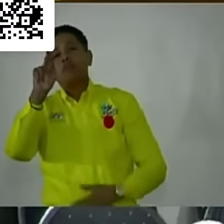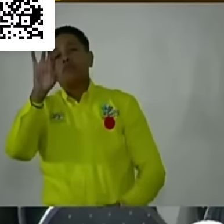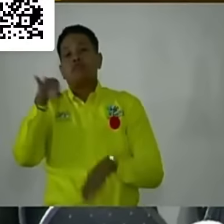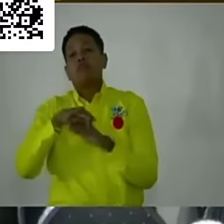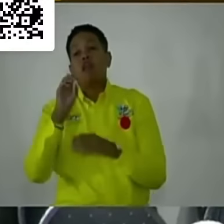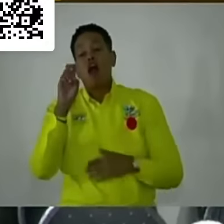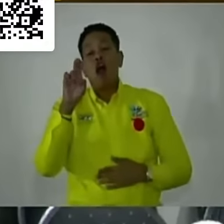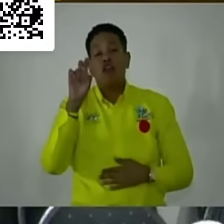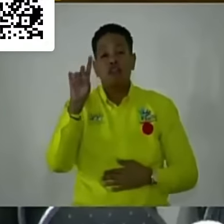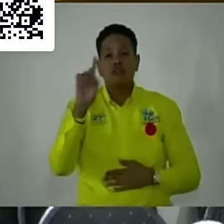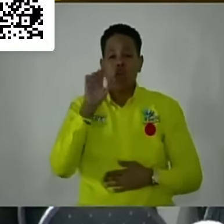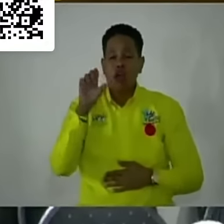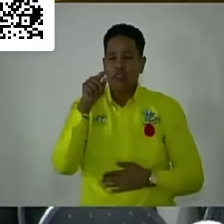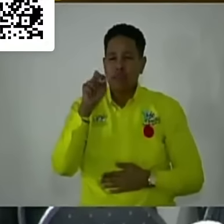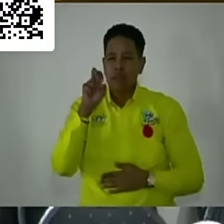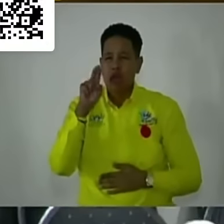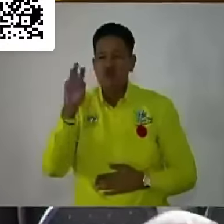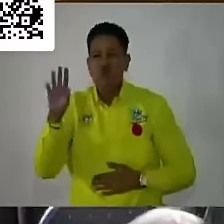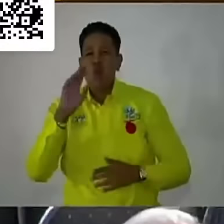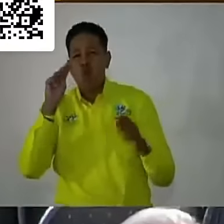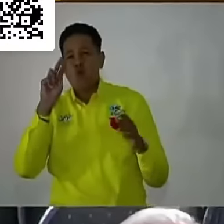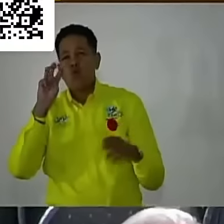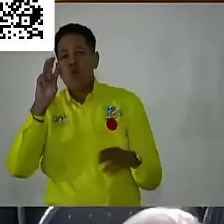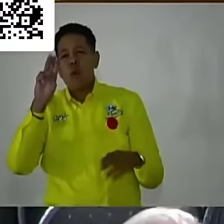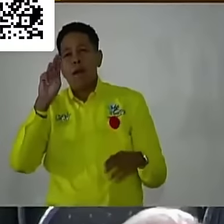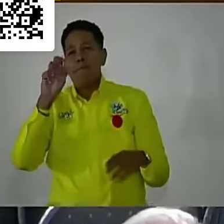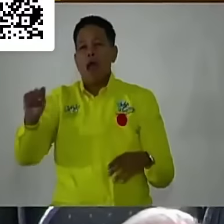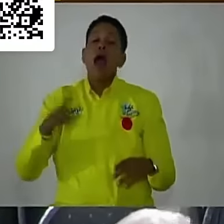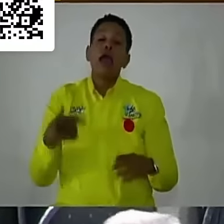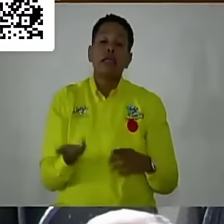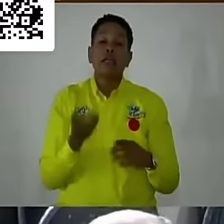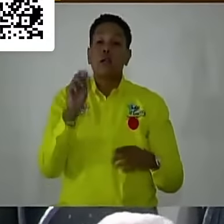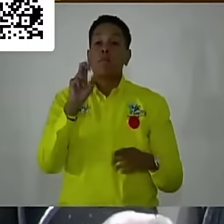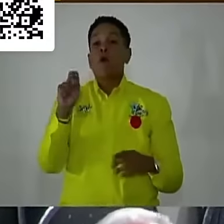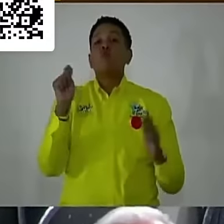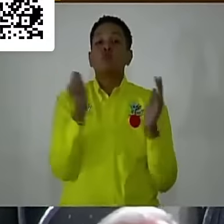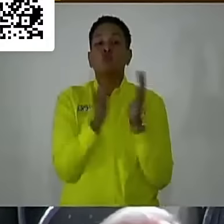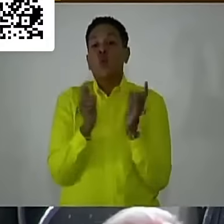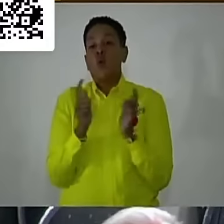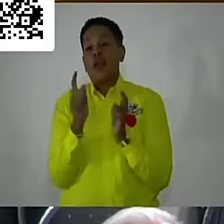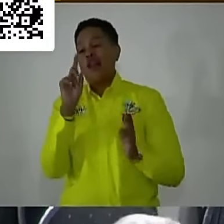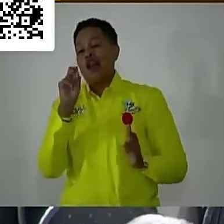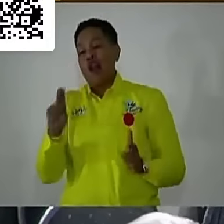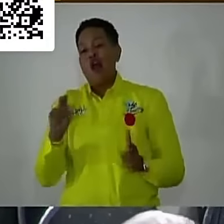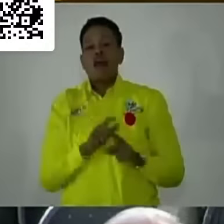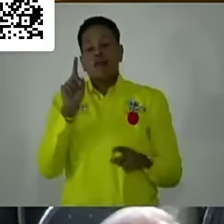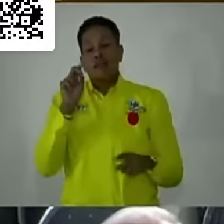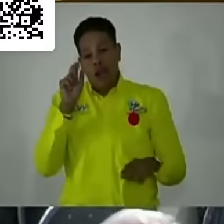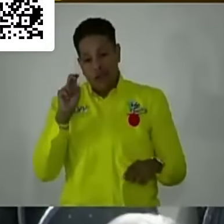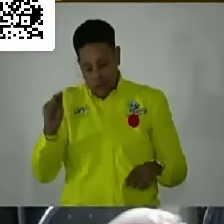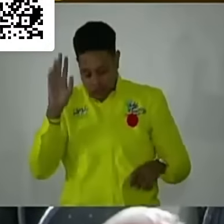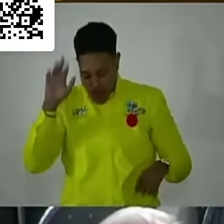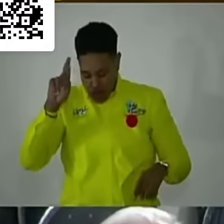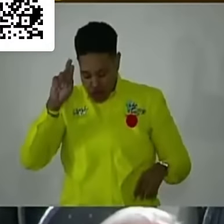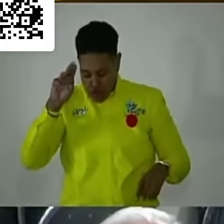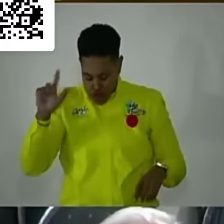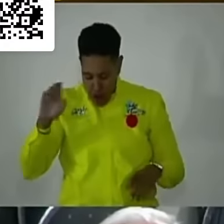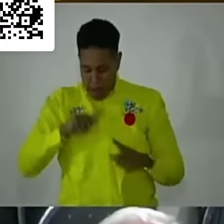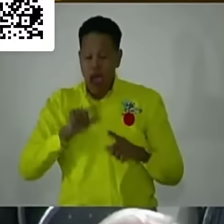Oxford, Spice Grove, Newmarket, Maroontown, Little London, Darlaston, Ramblan, Grange Hill.